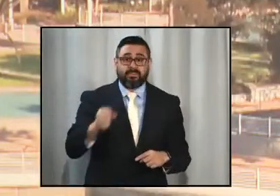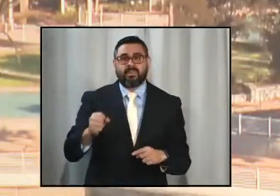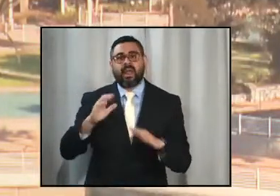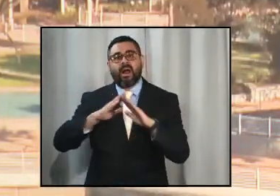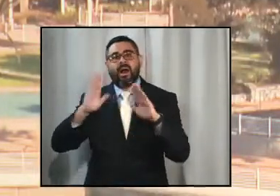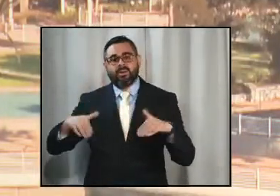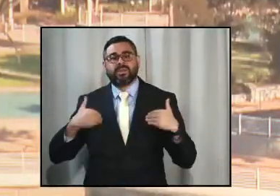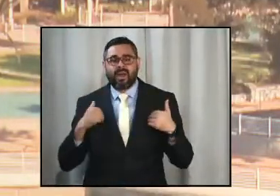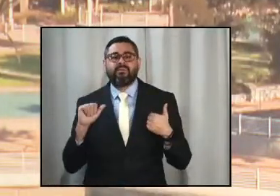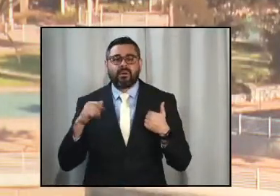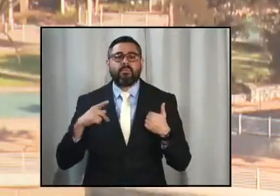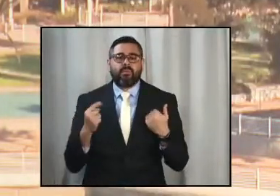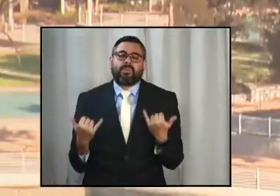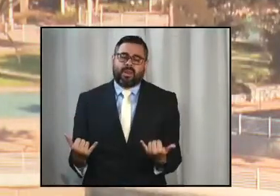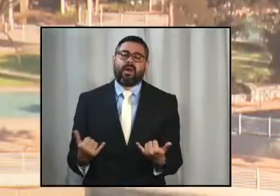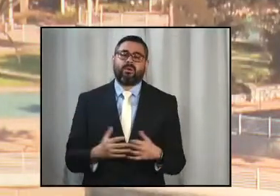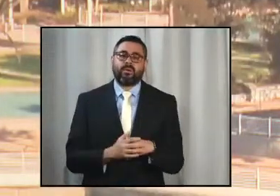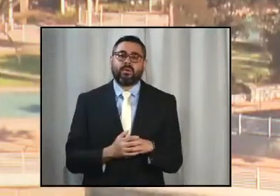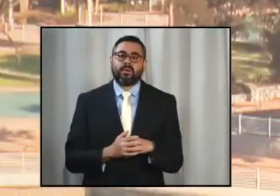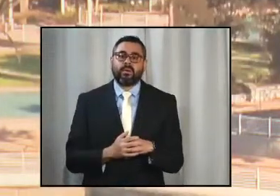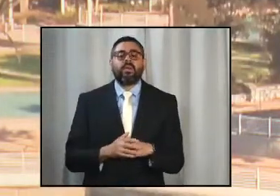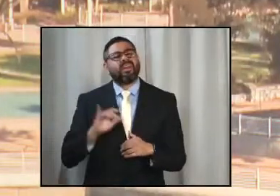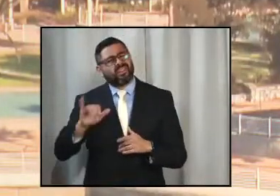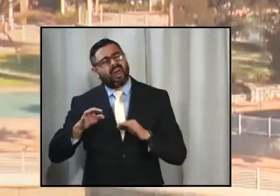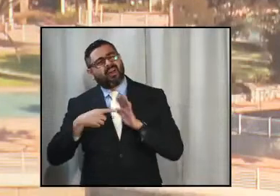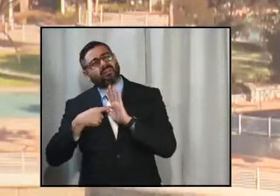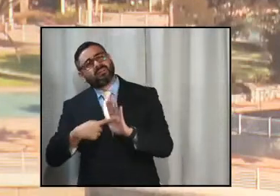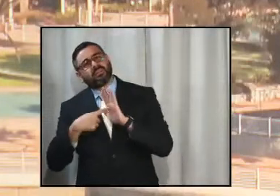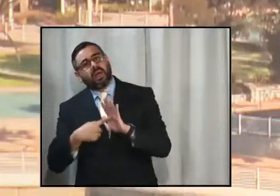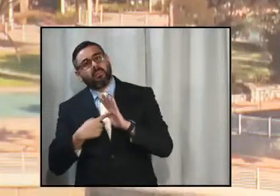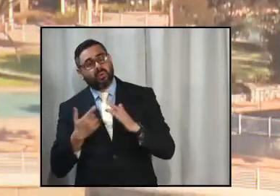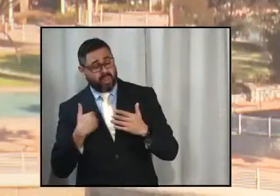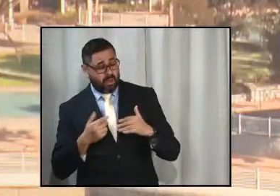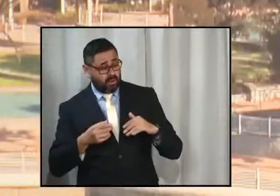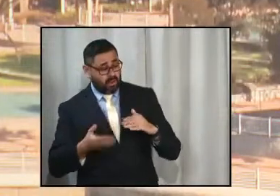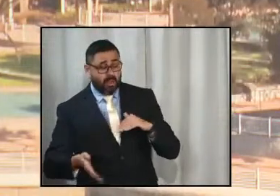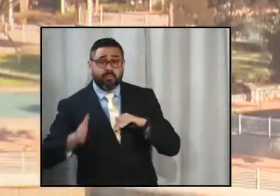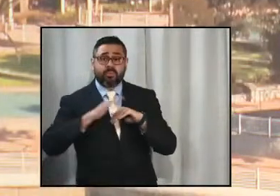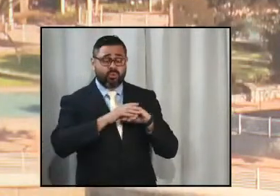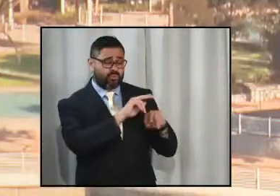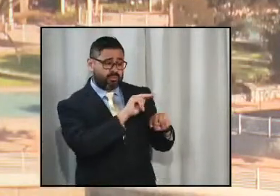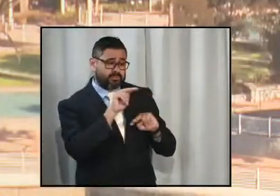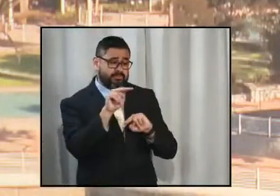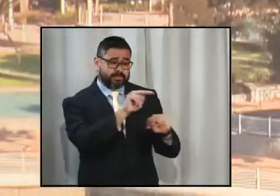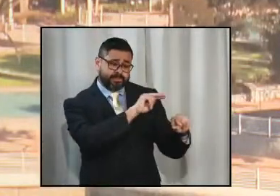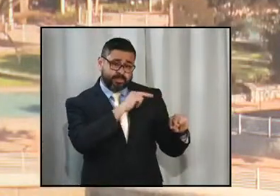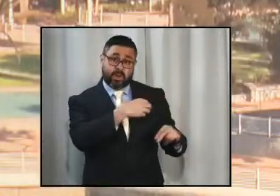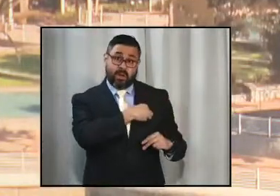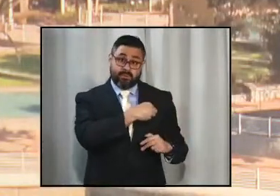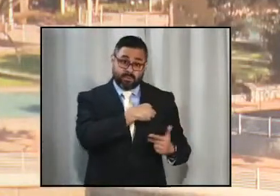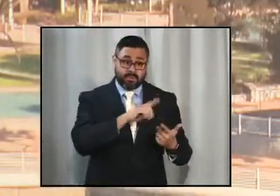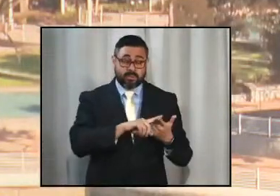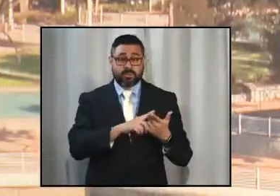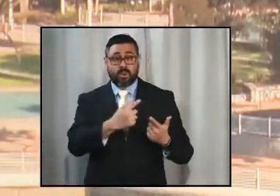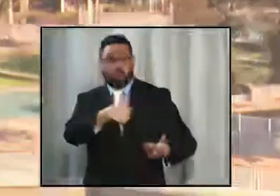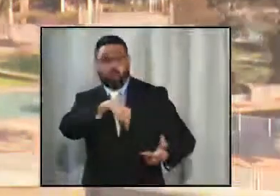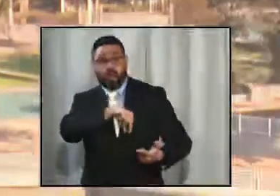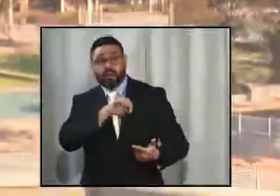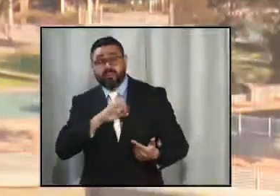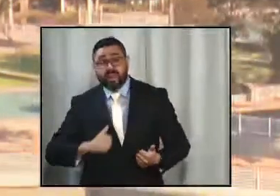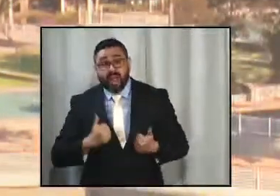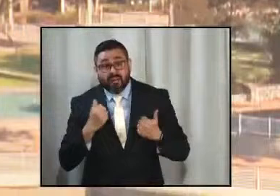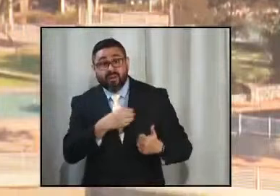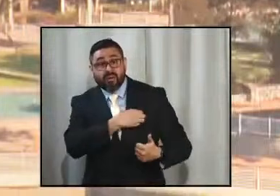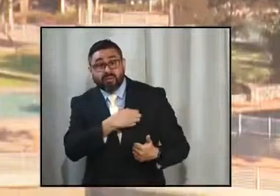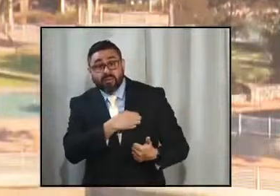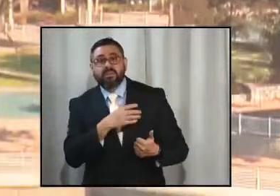Police. To this end, we've increased the presence of patrol officers, quality of life officers, and bike officers throughout the city, including another great